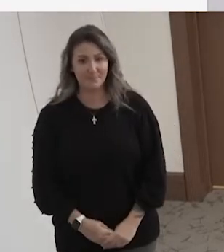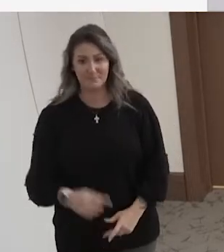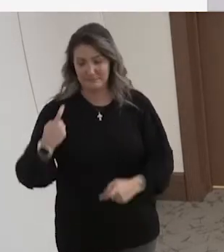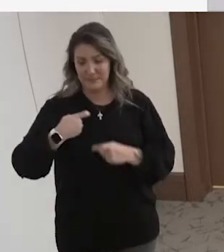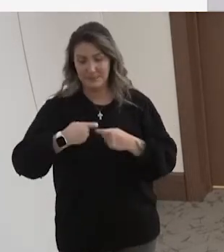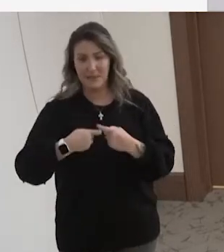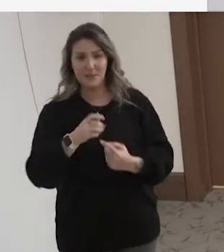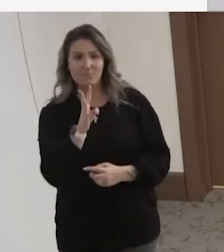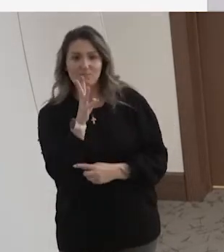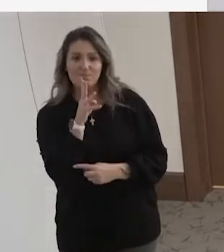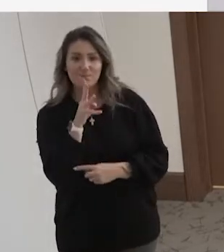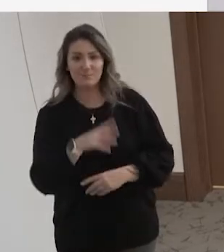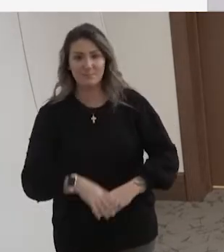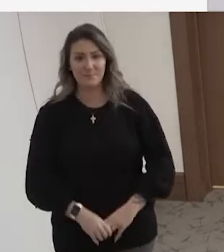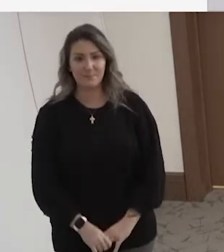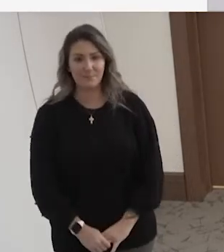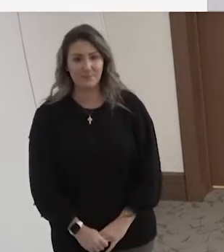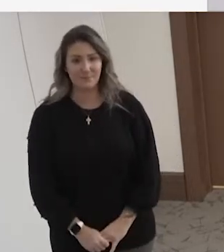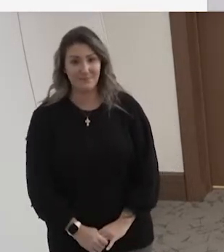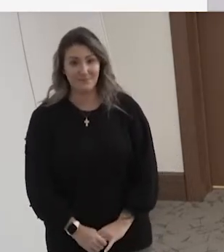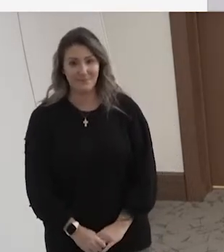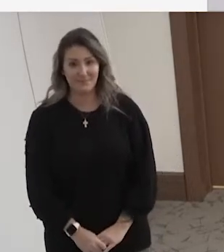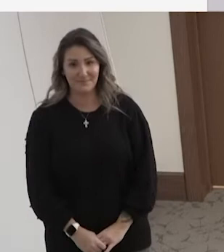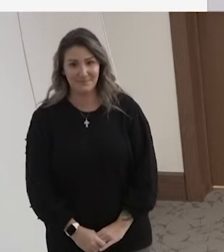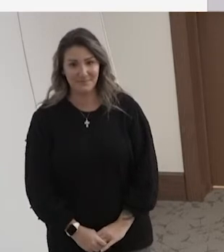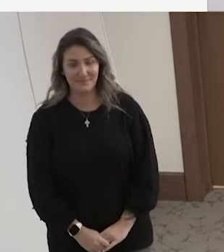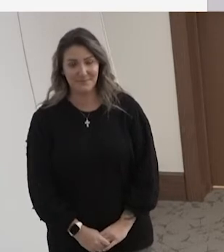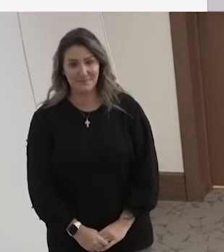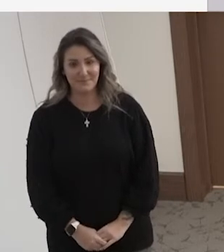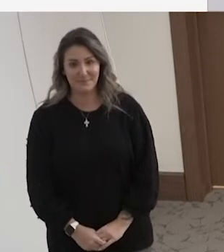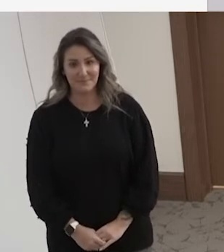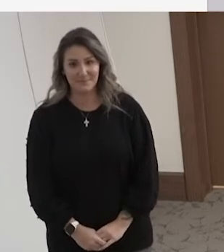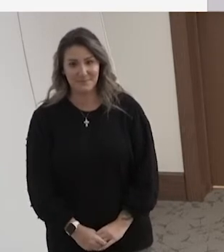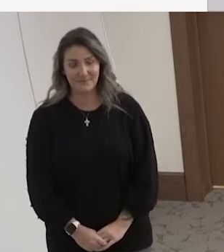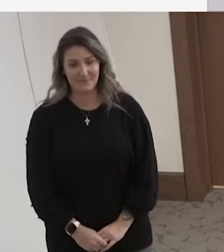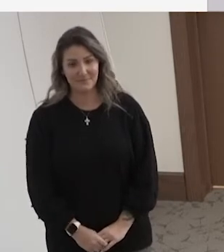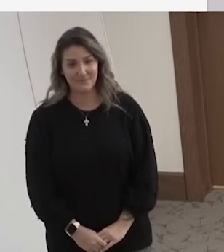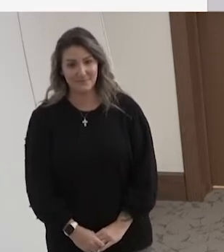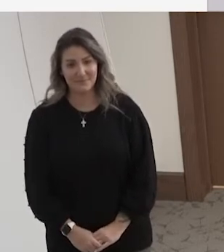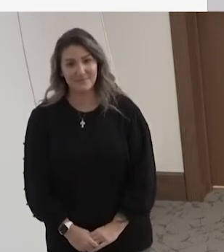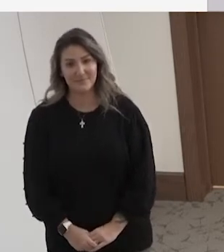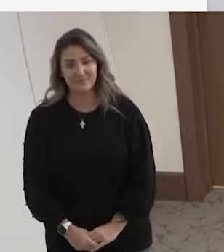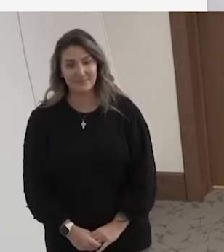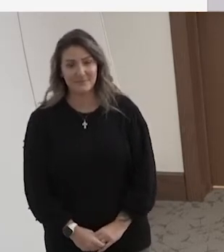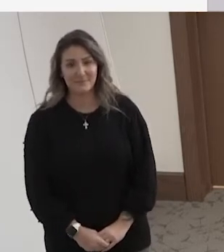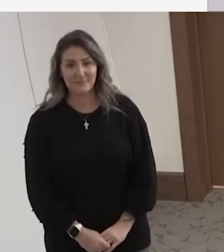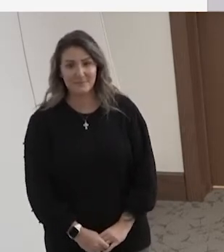Yo soy directora de una de las escuelas y mi nombre es Dana Carver. Y